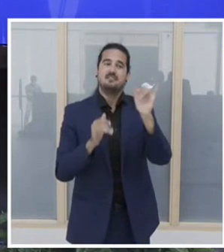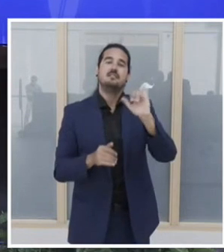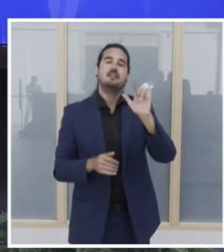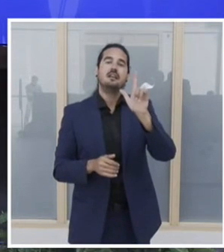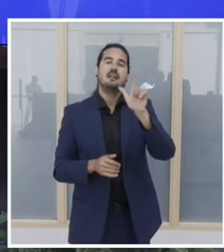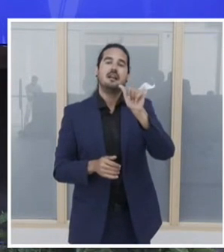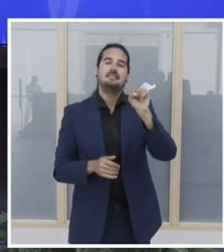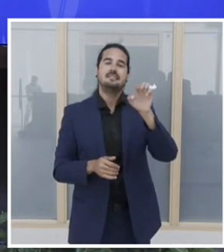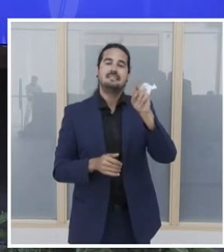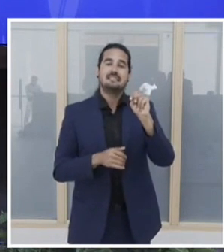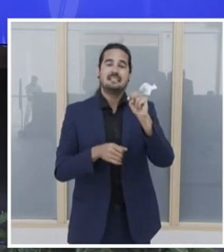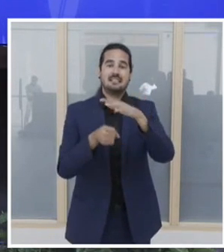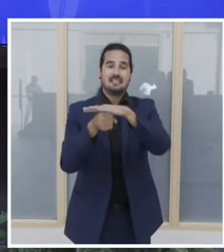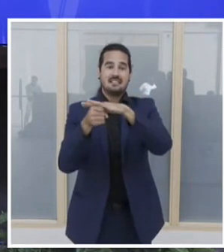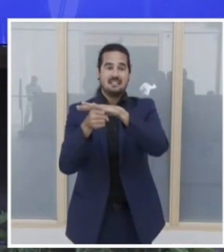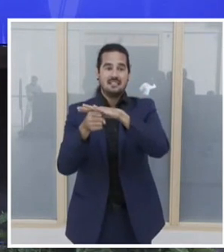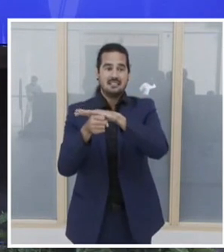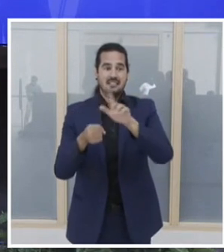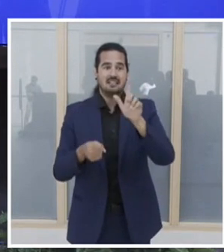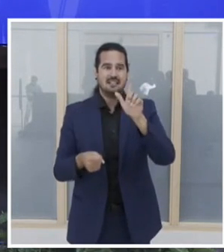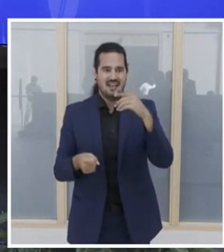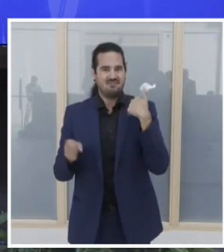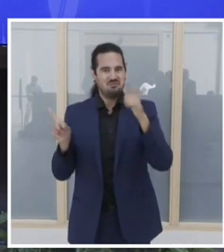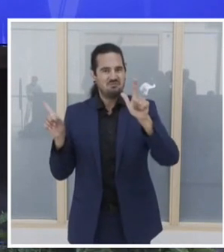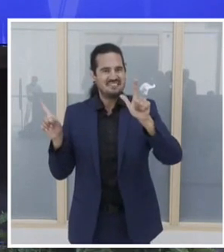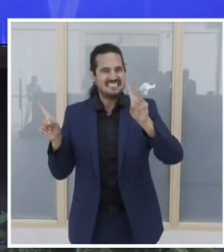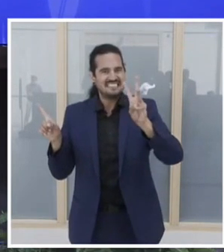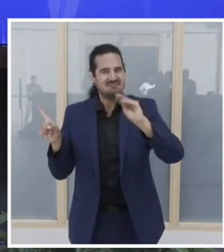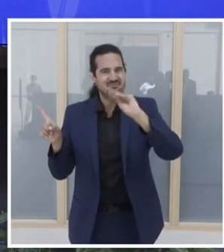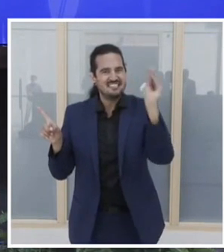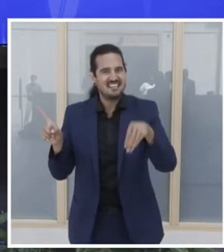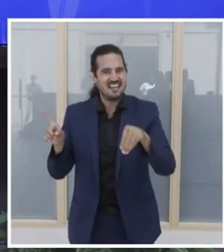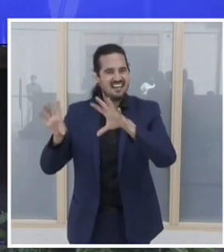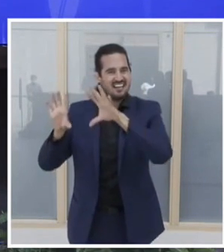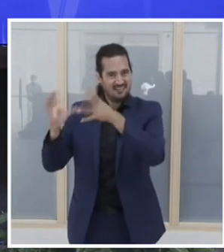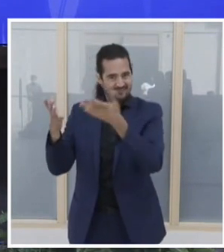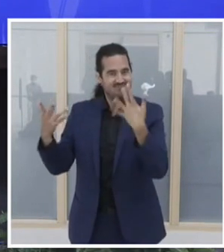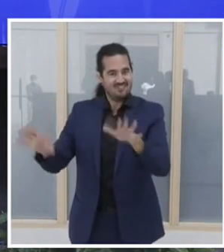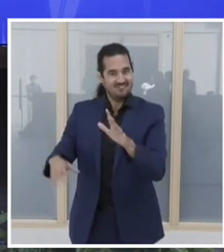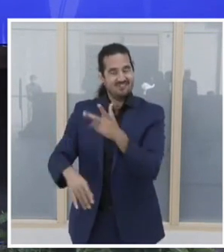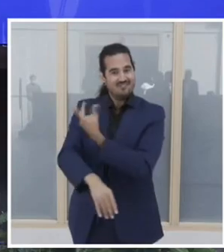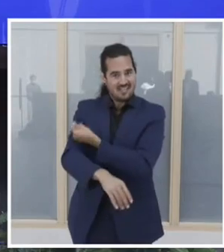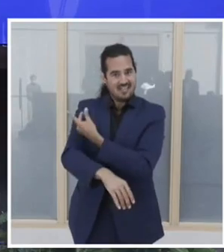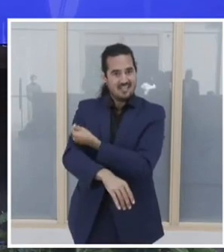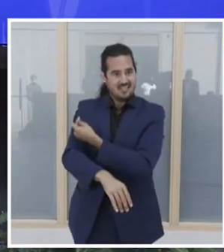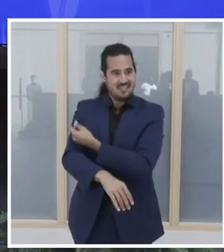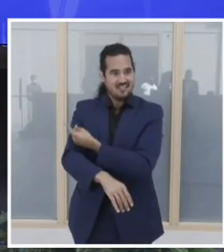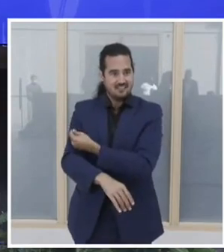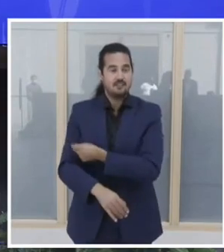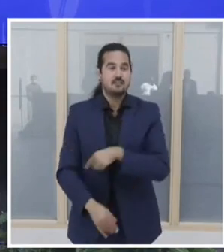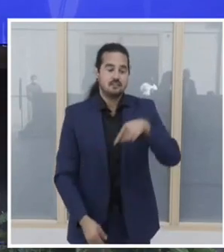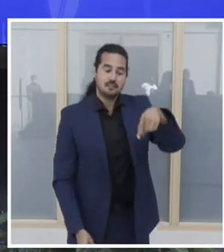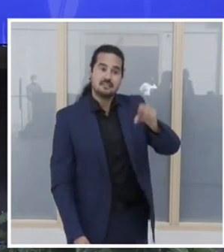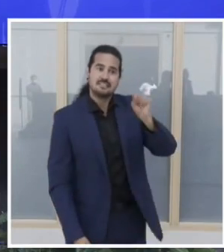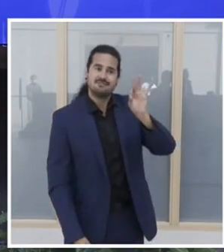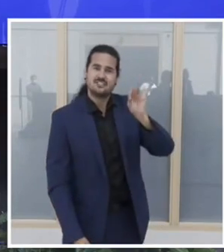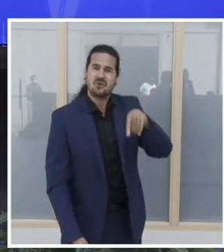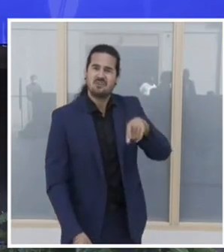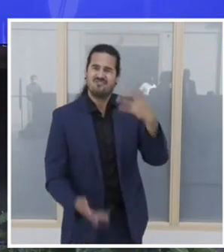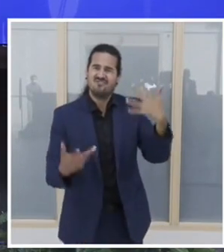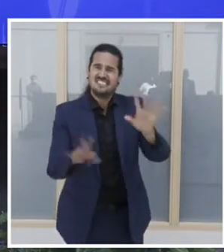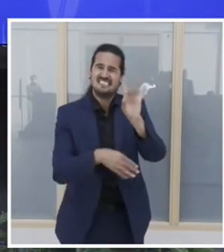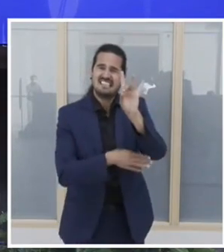about 26% of their population in that county vaccinated. You're over 80%. Here in San Francisco,